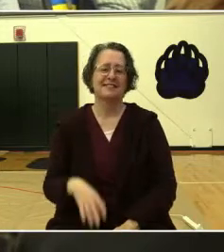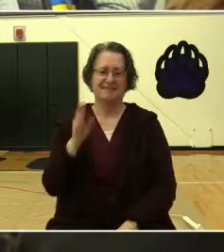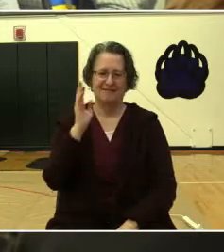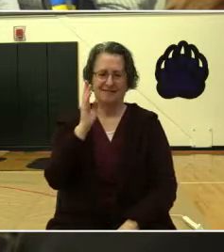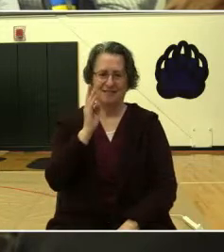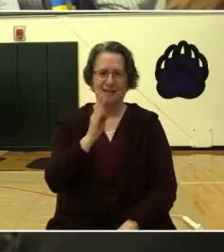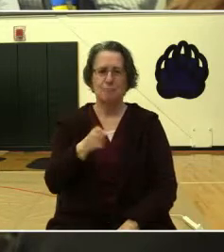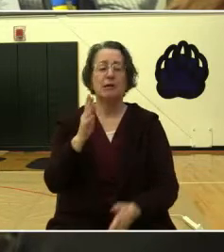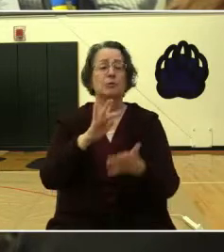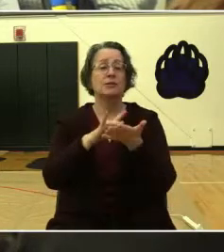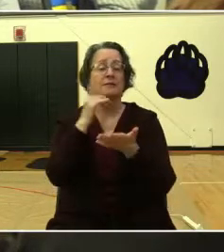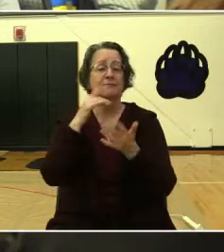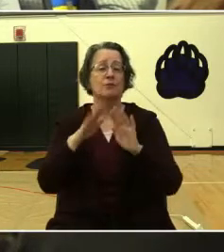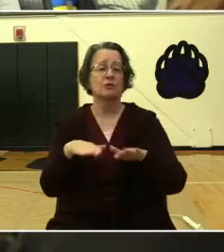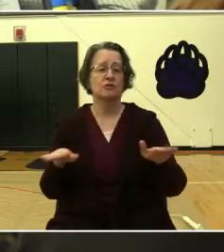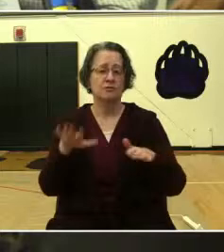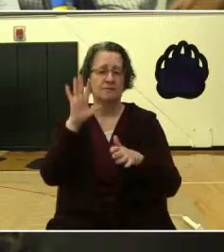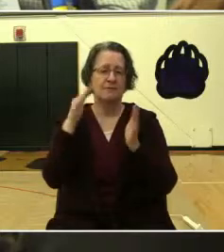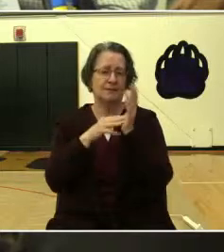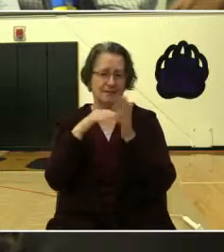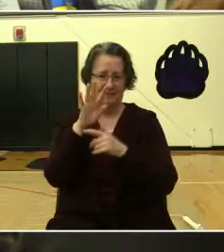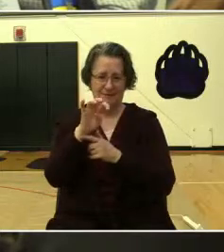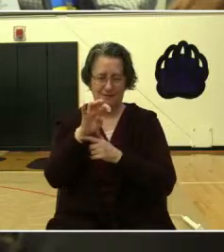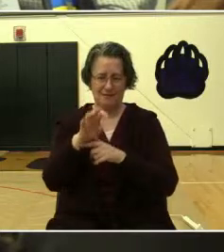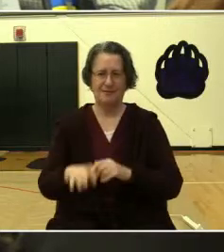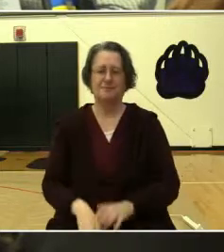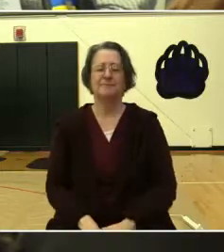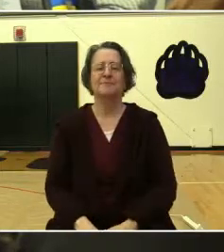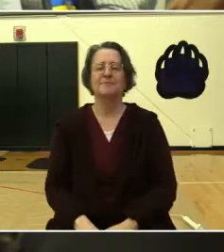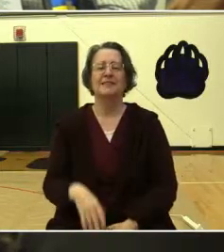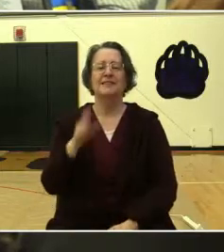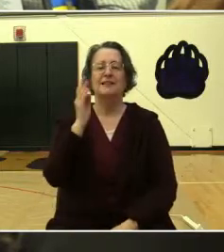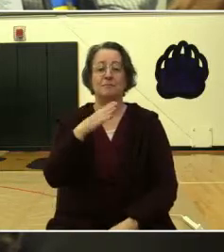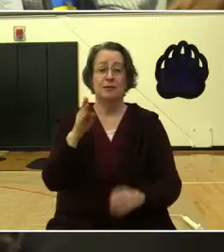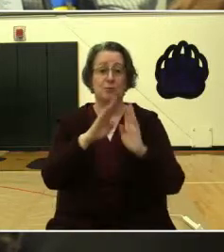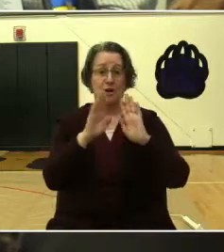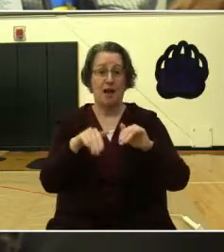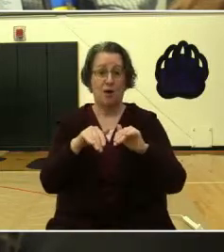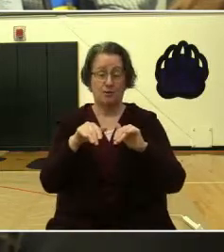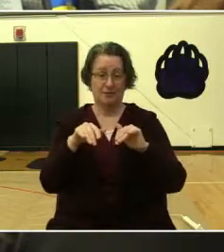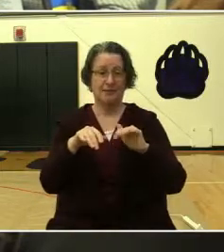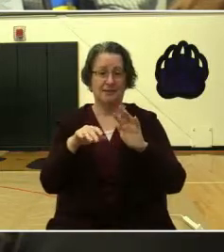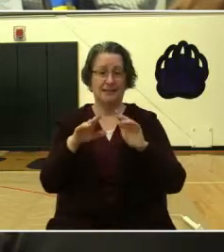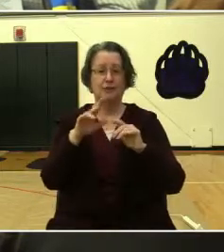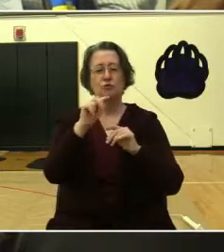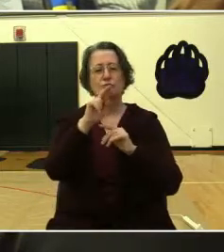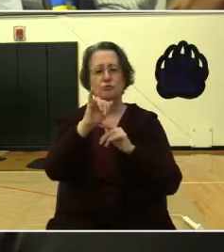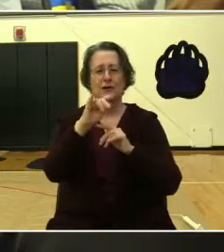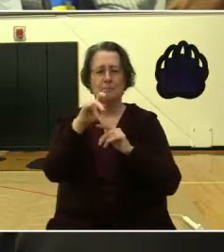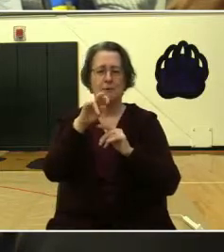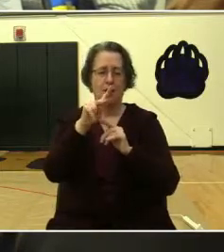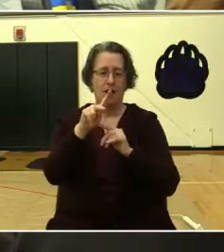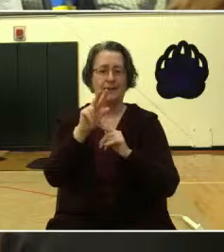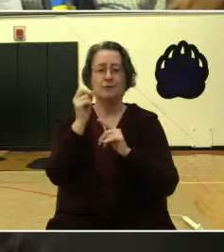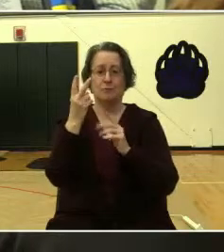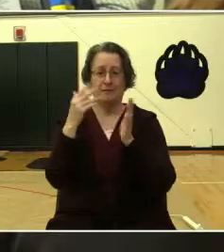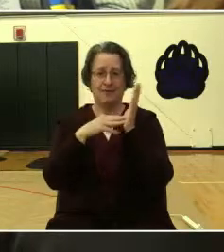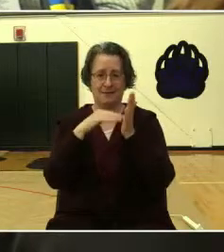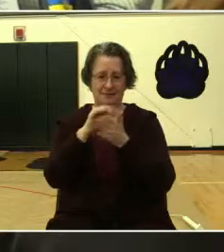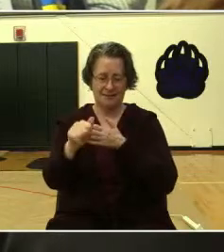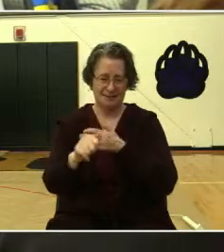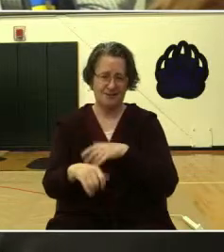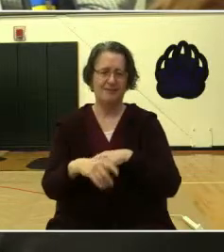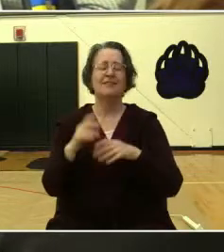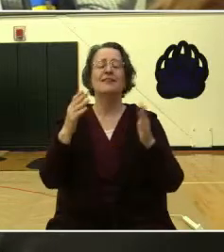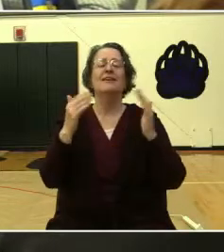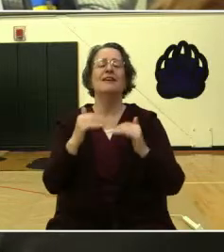Center for Children $5,400 Brattleboro house in tripark $112,000